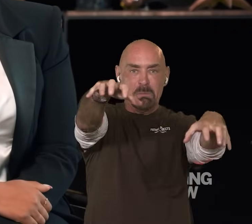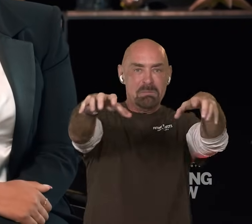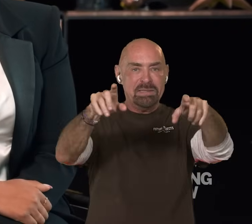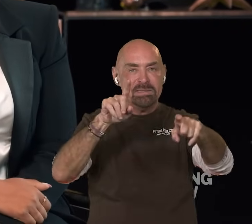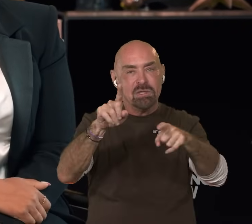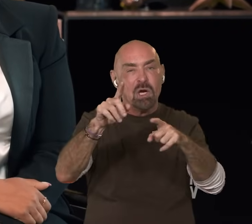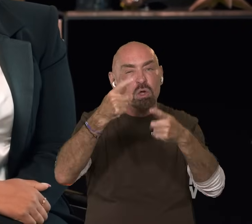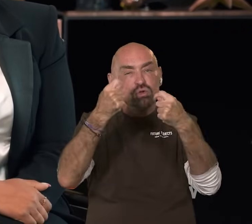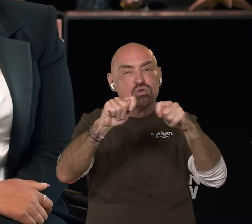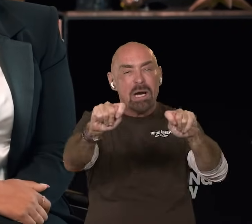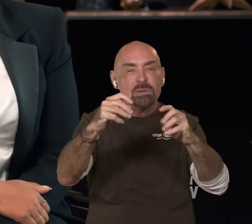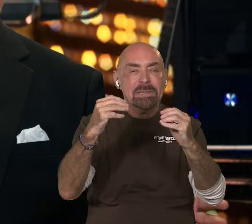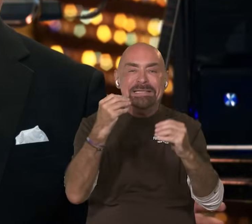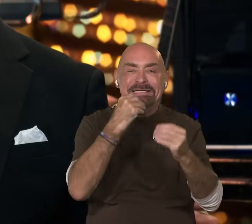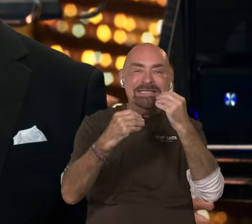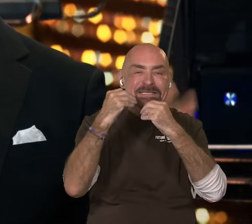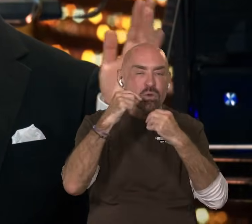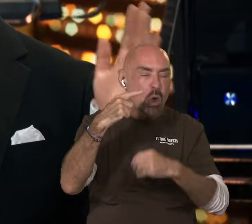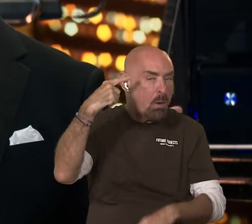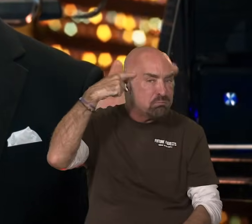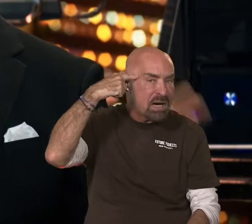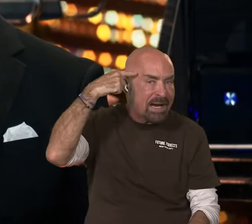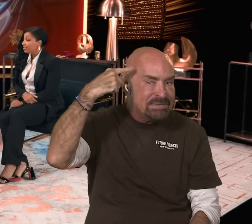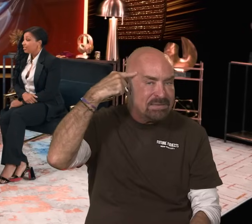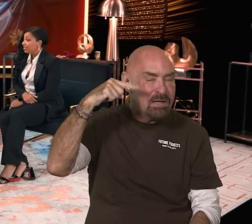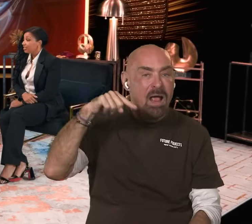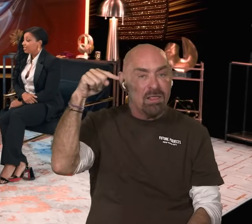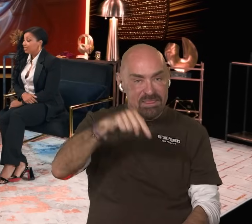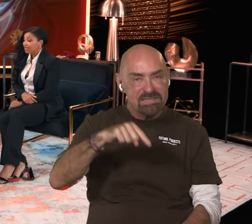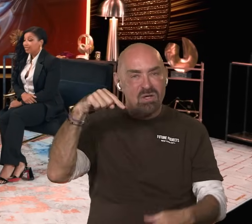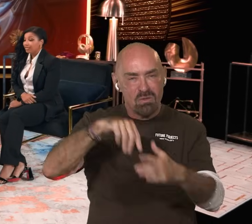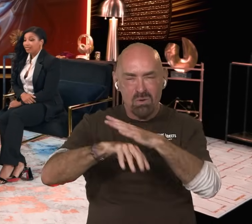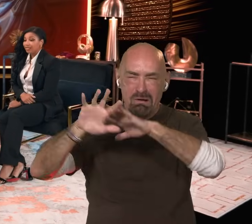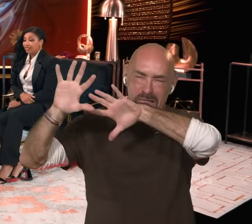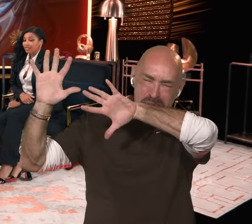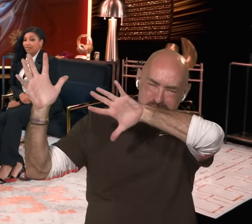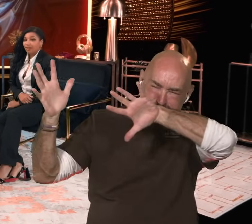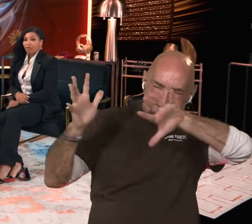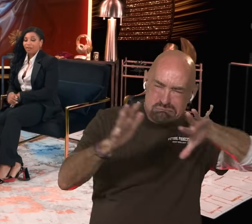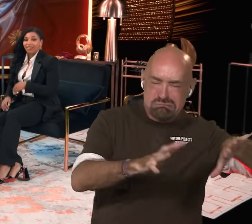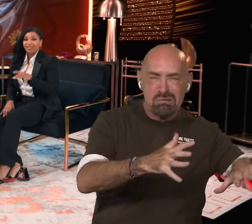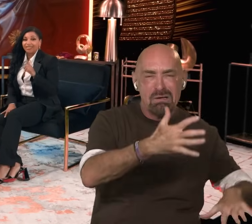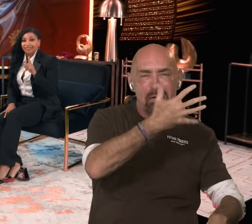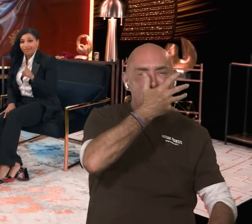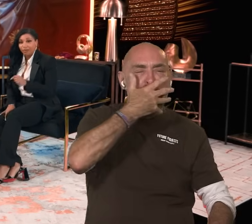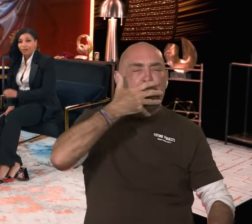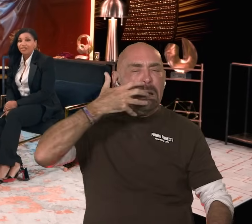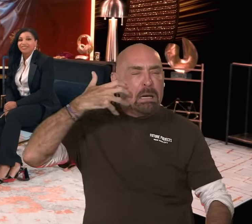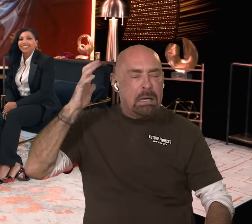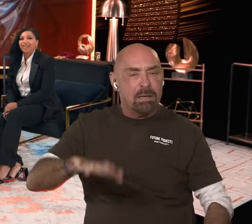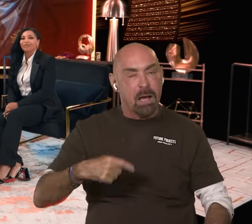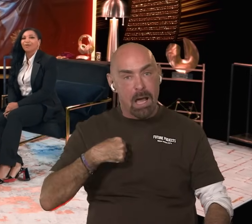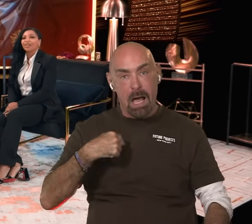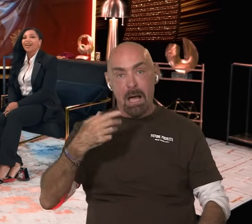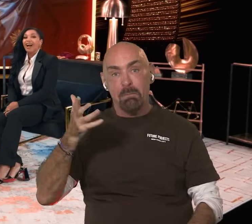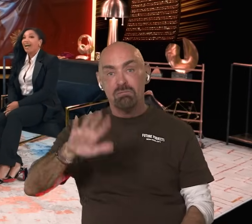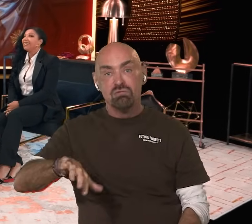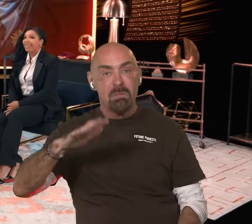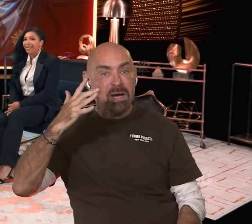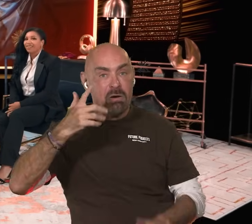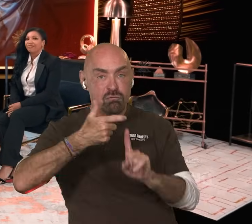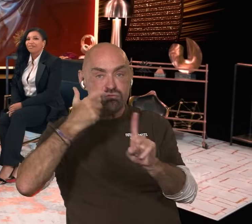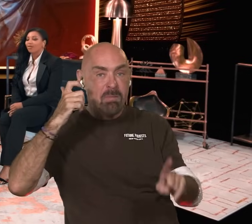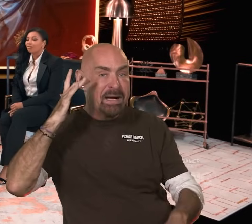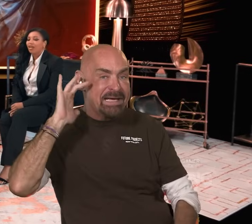down on your brains. And what's worst of all is that this is taking place during a scorching heat wave. Oh my God, and as someone who lives in California,